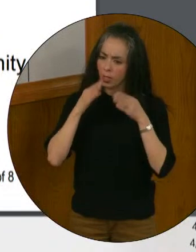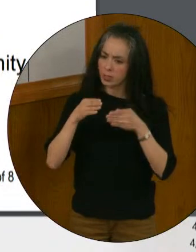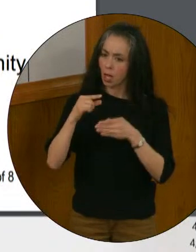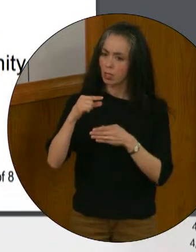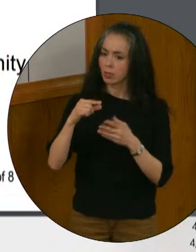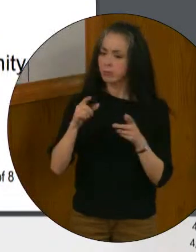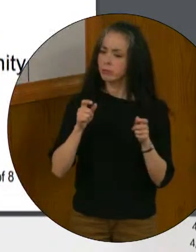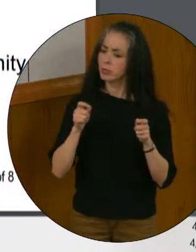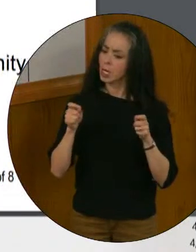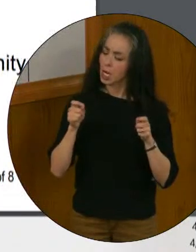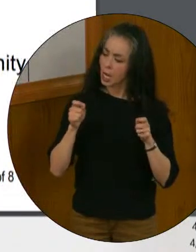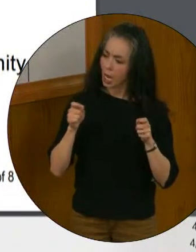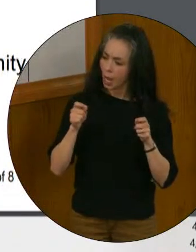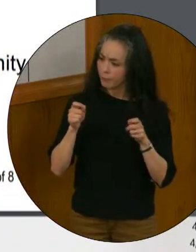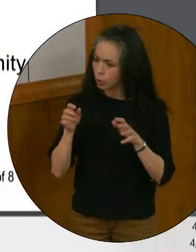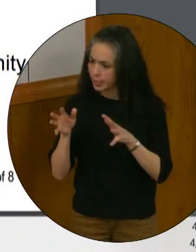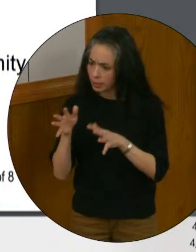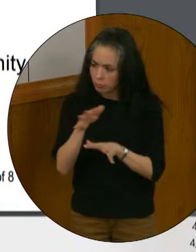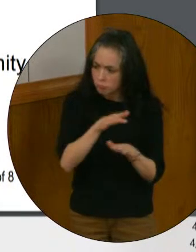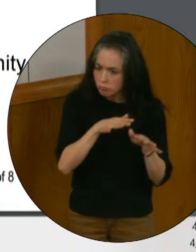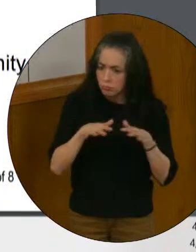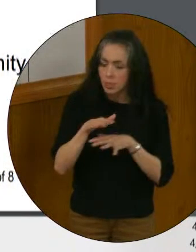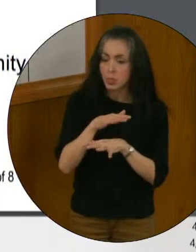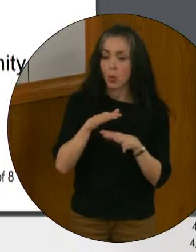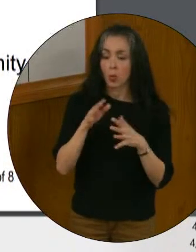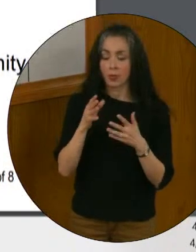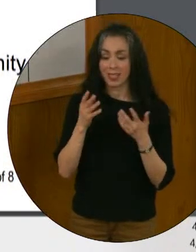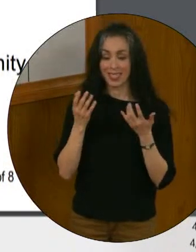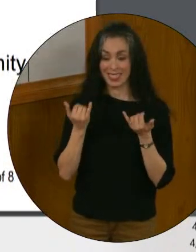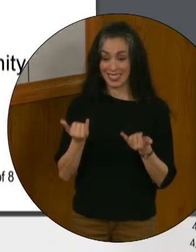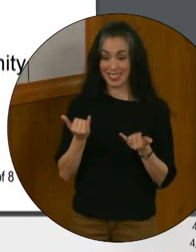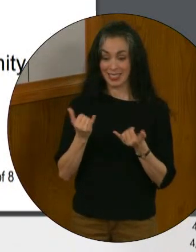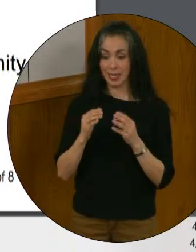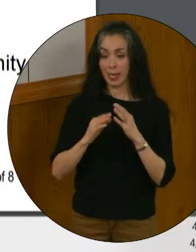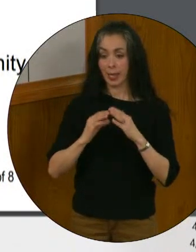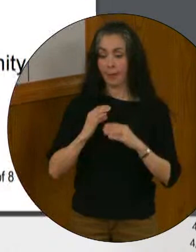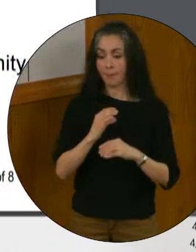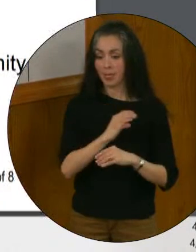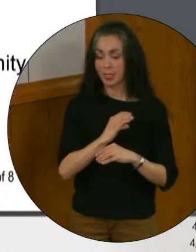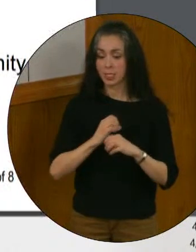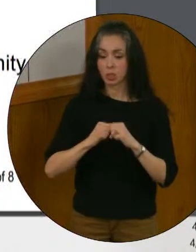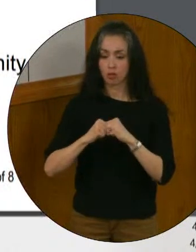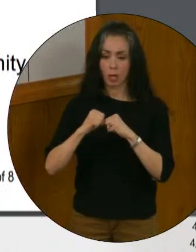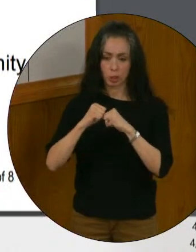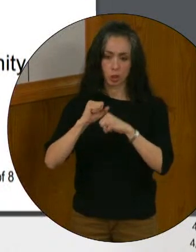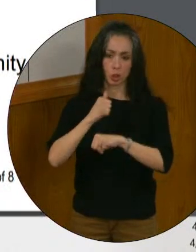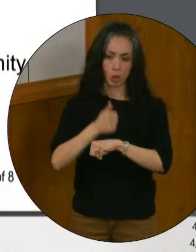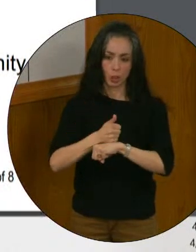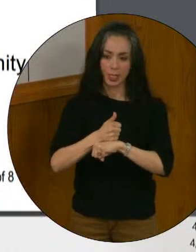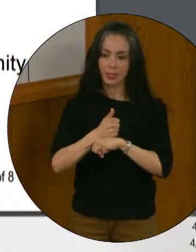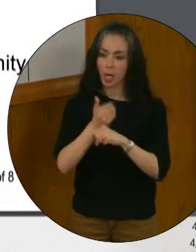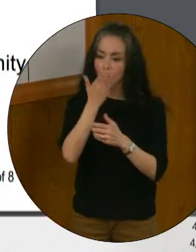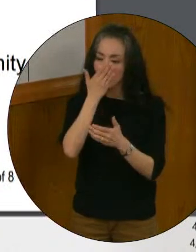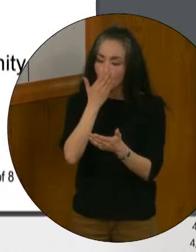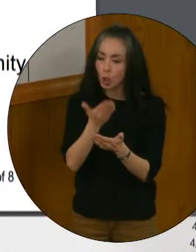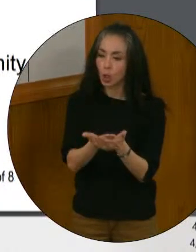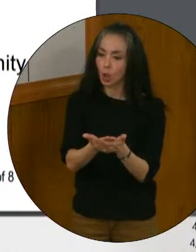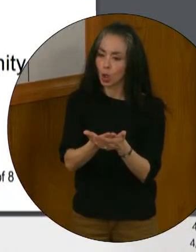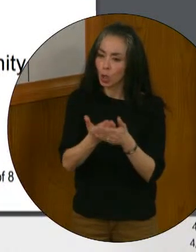governing. If the existing committee structure is building on good governance practices, how do we build